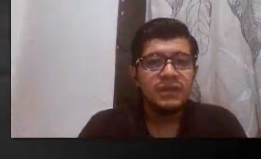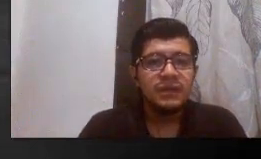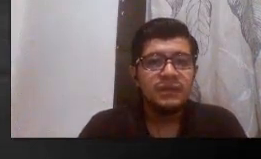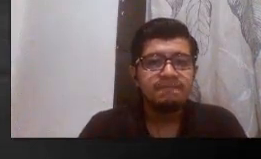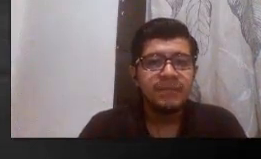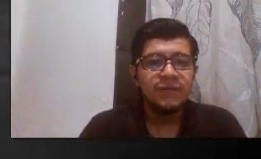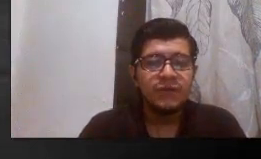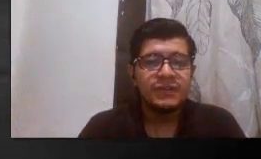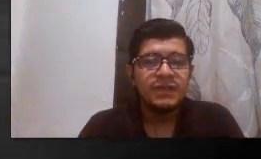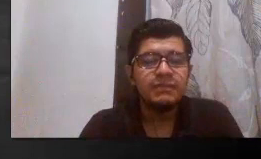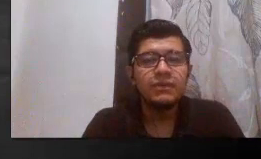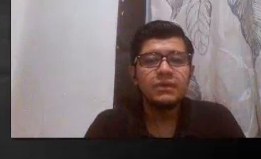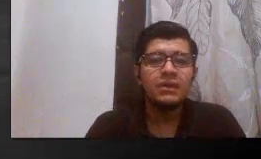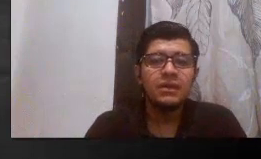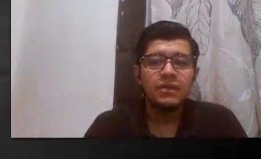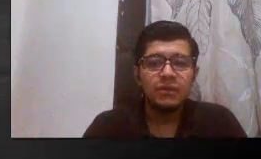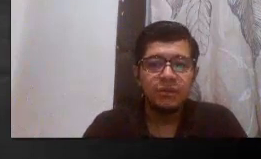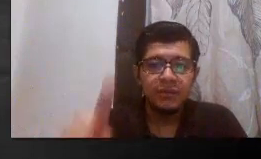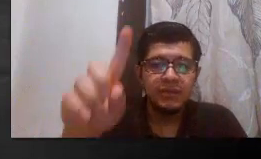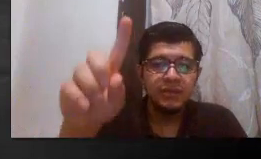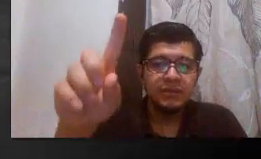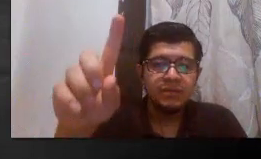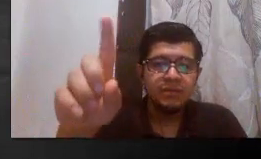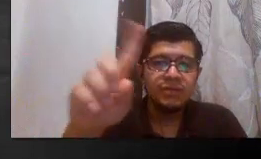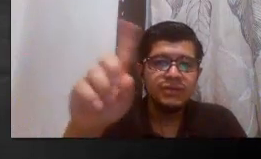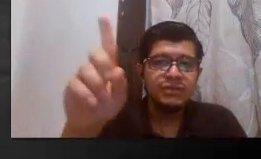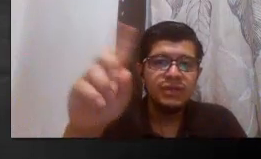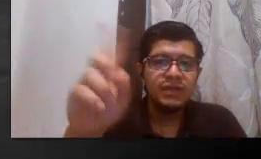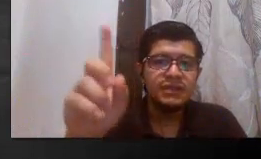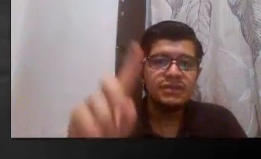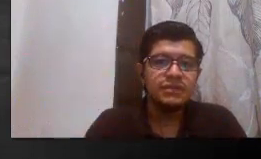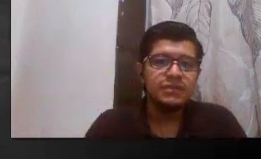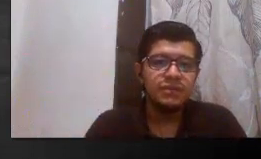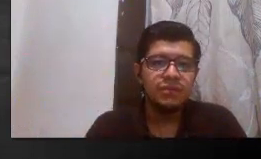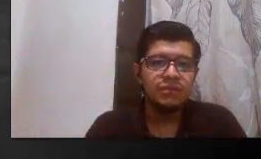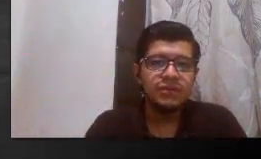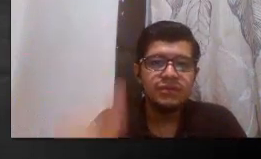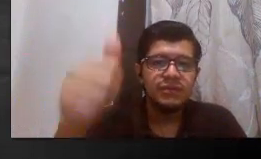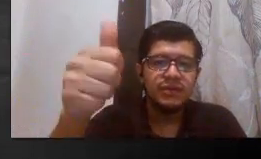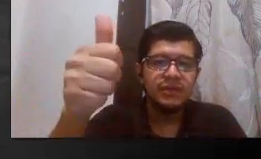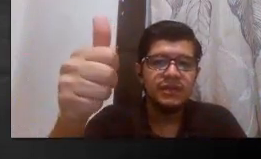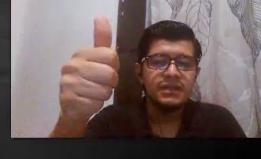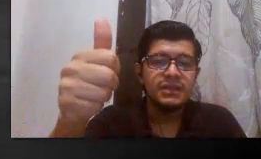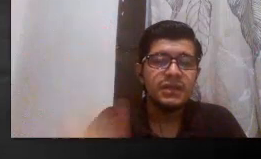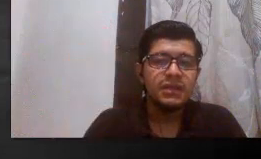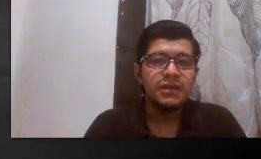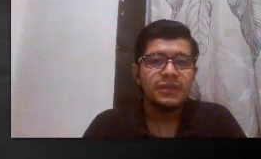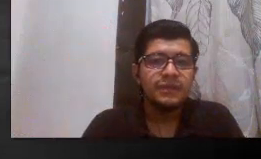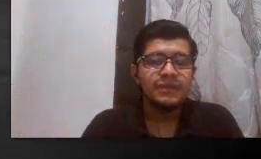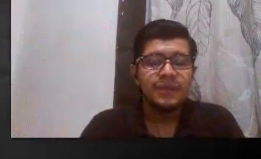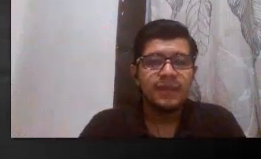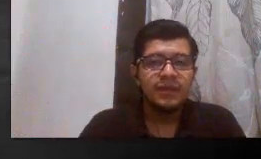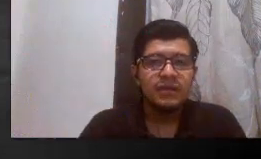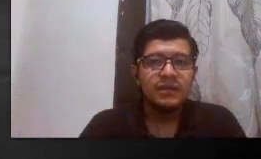And for example, when we do this or when we do this,